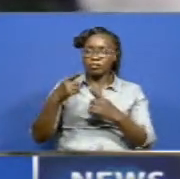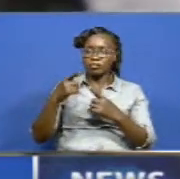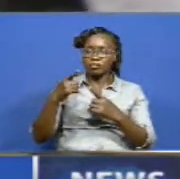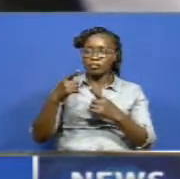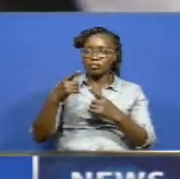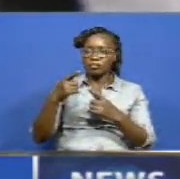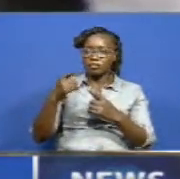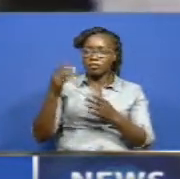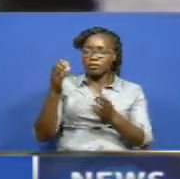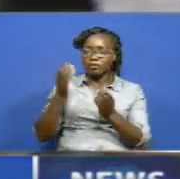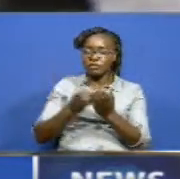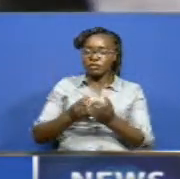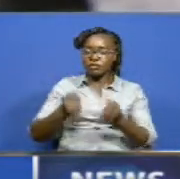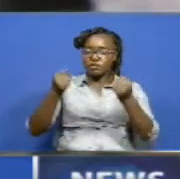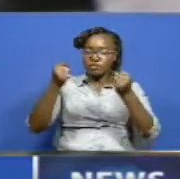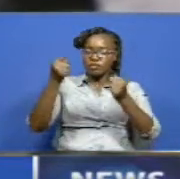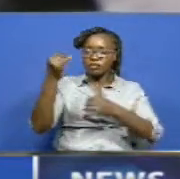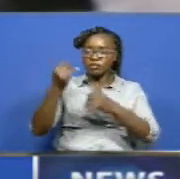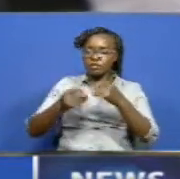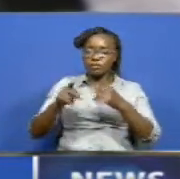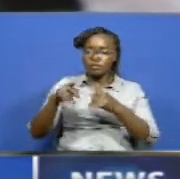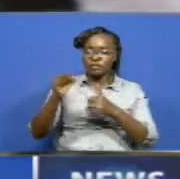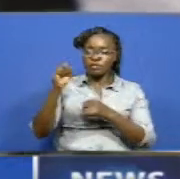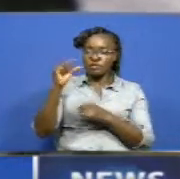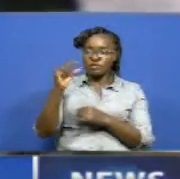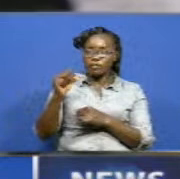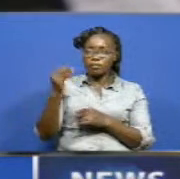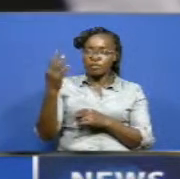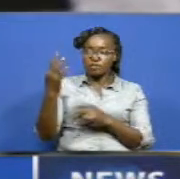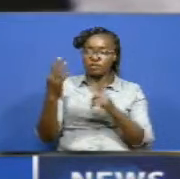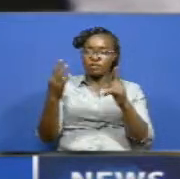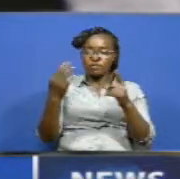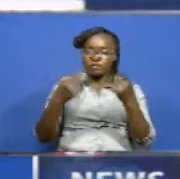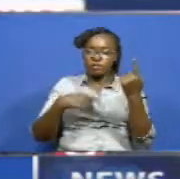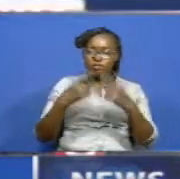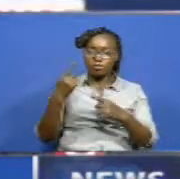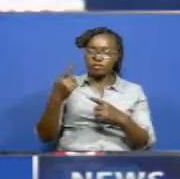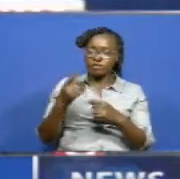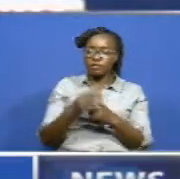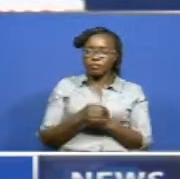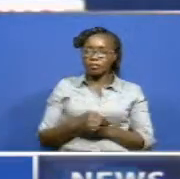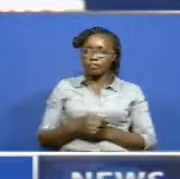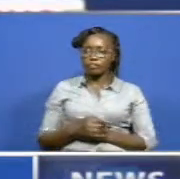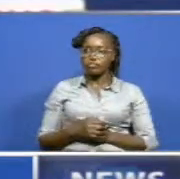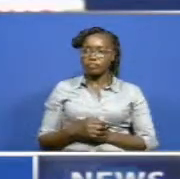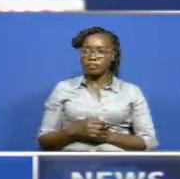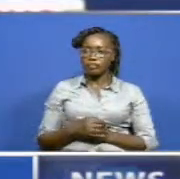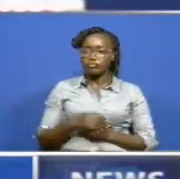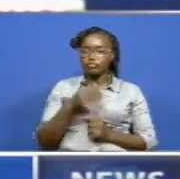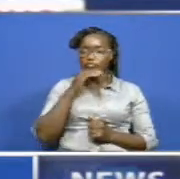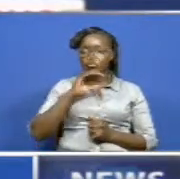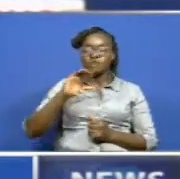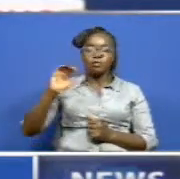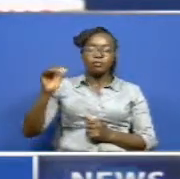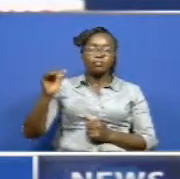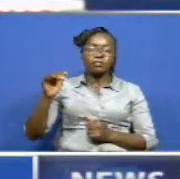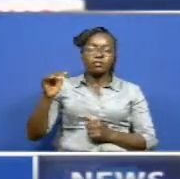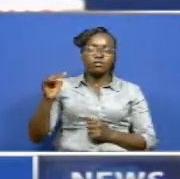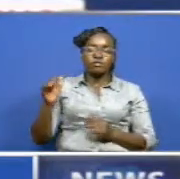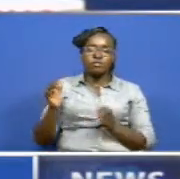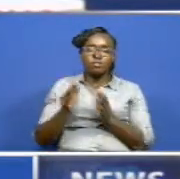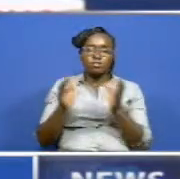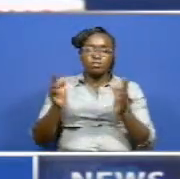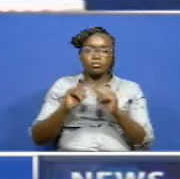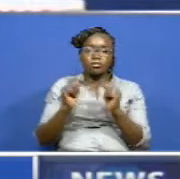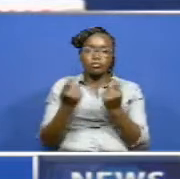EFL Cup final, while PSG enjoyed a 3-1 league win over Metz. I think Manchester City is one of the greatest team